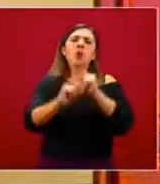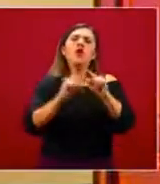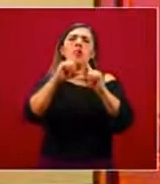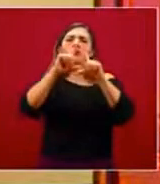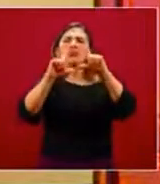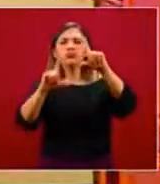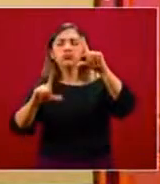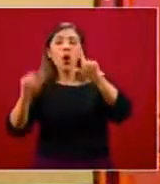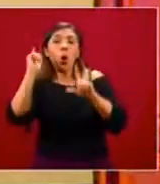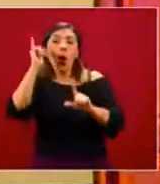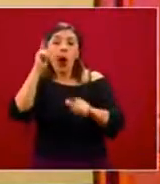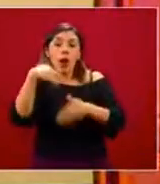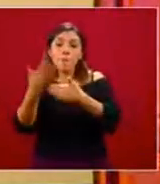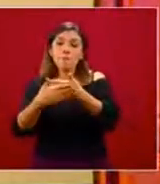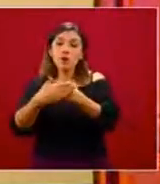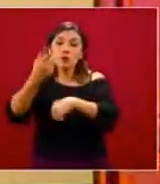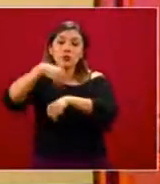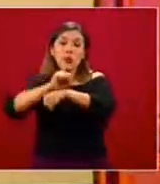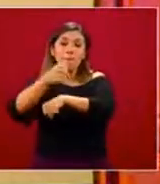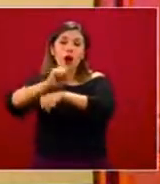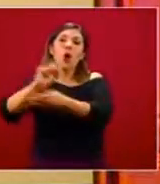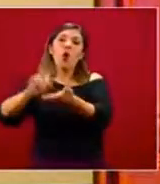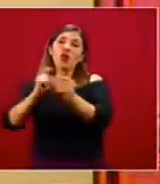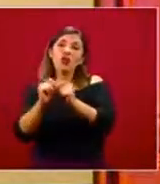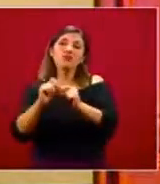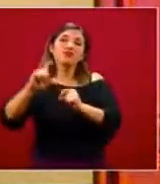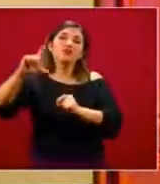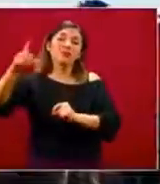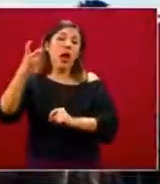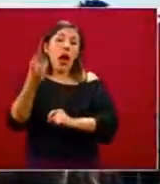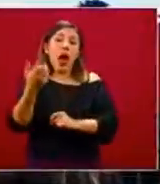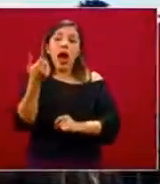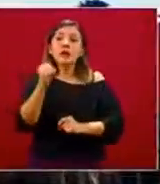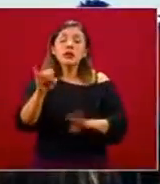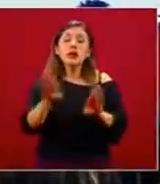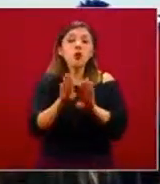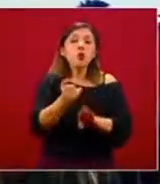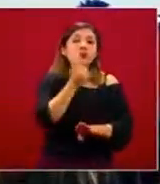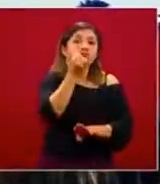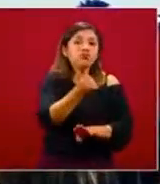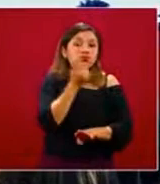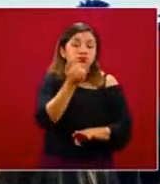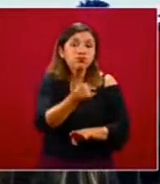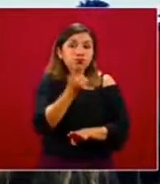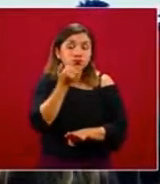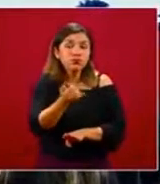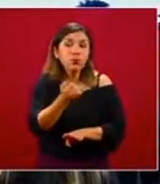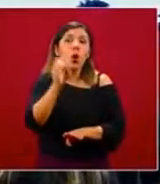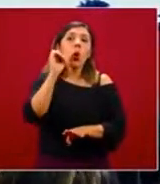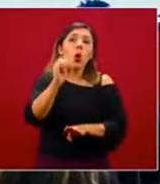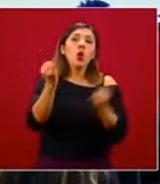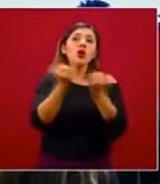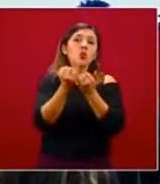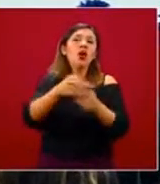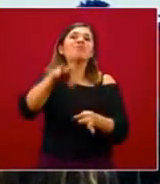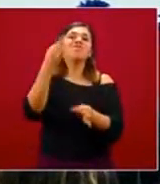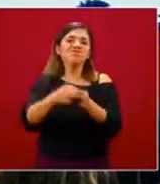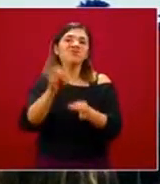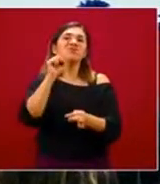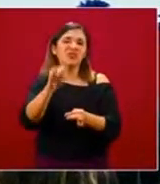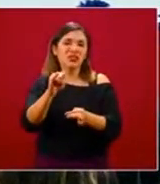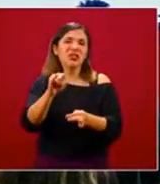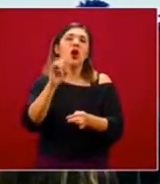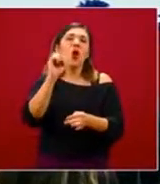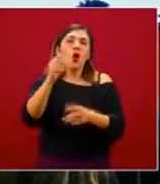estamos esperando outbreaks que en las and próximas how they semanas have suban. been Y esto lo vemos tanto en decreasing, los but we probables, are la expecting them siguiente, to increase como in the en los following confirmados, weeks. como